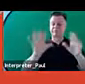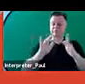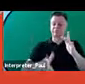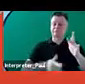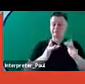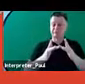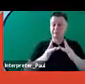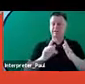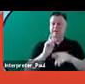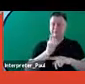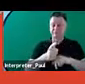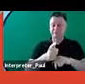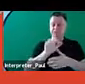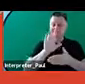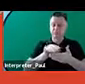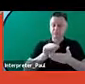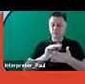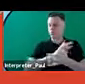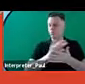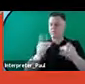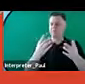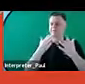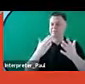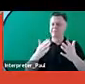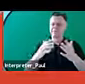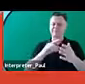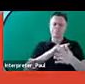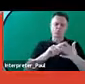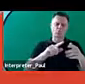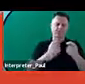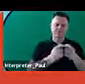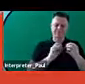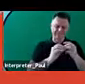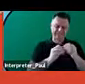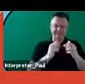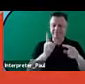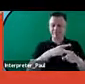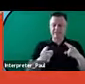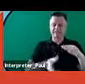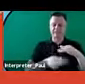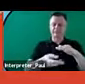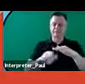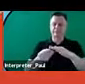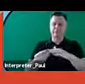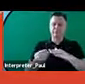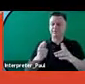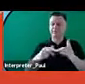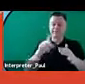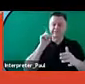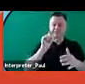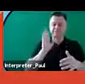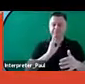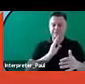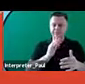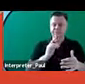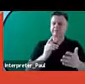recordings. Many thanks to our teams at Attend and Adcept for getting those up so promptly. So if you did miss anything yesterday